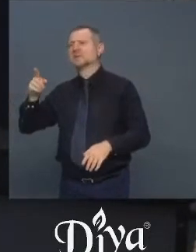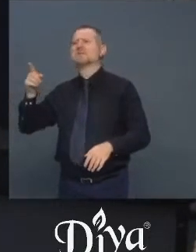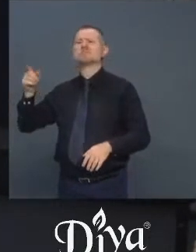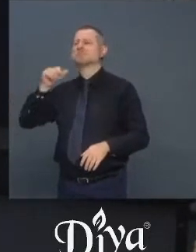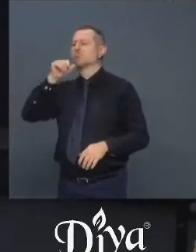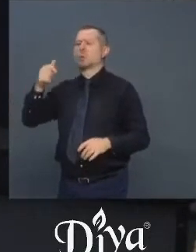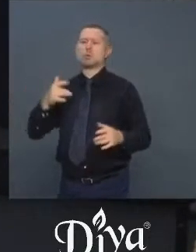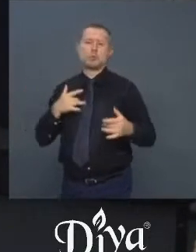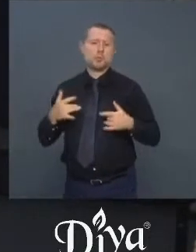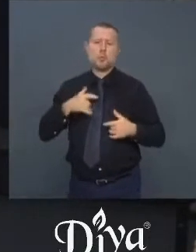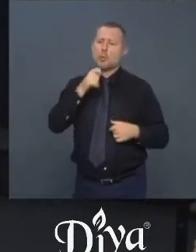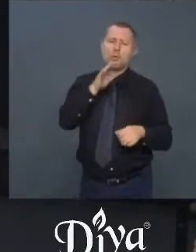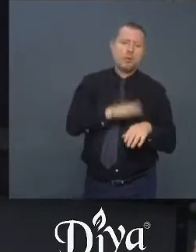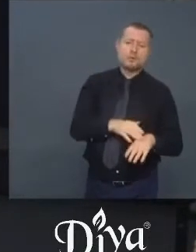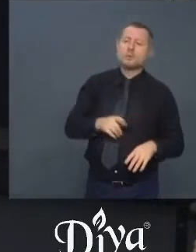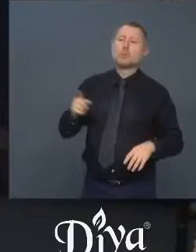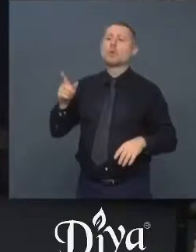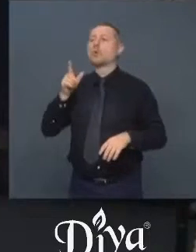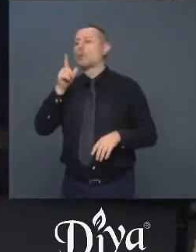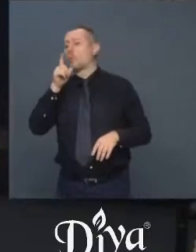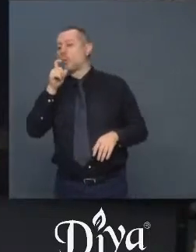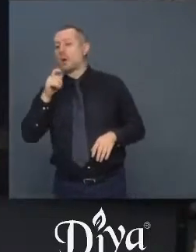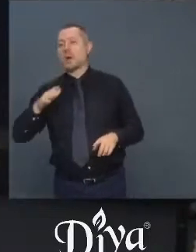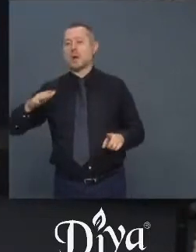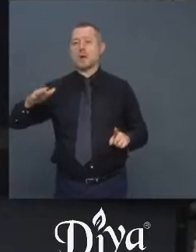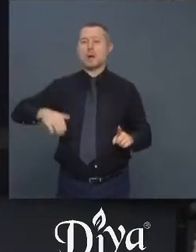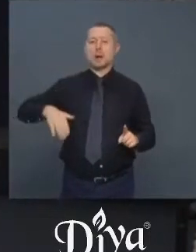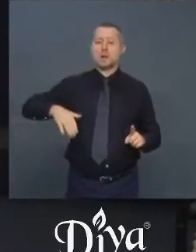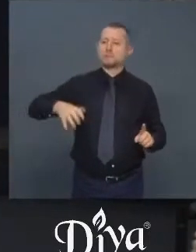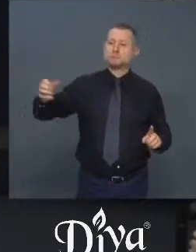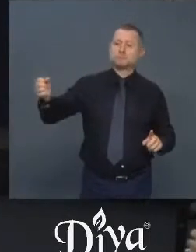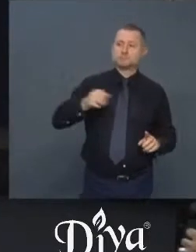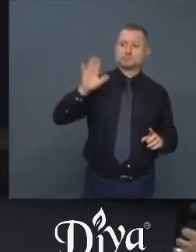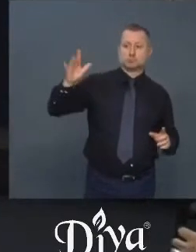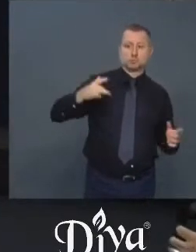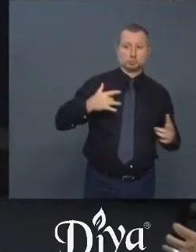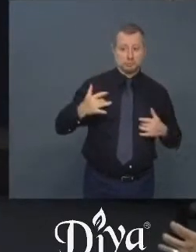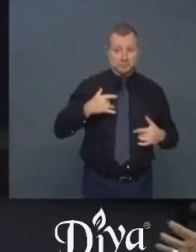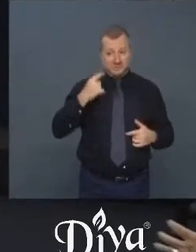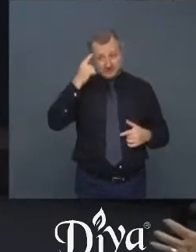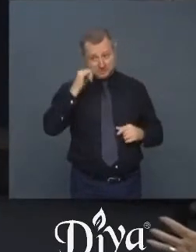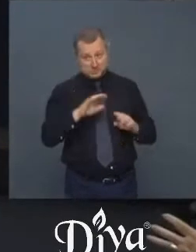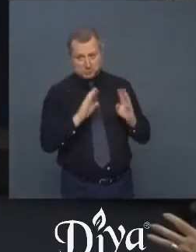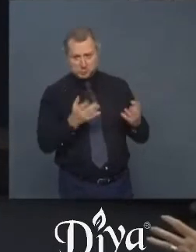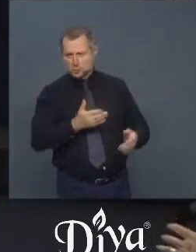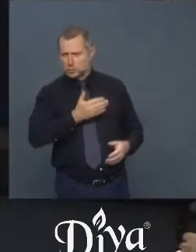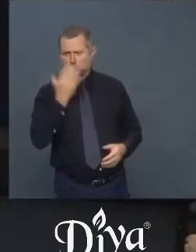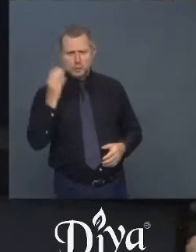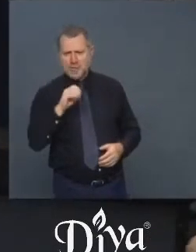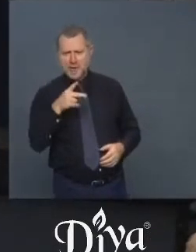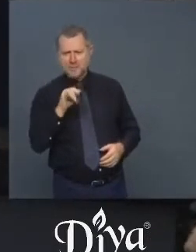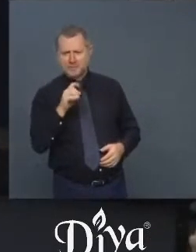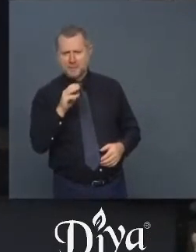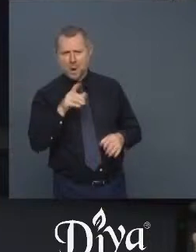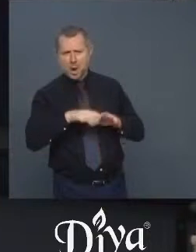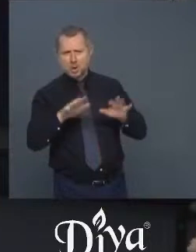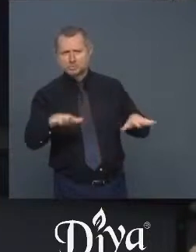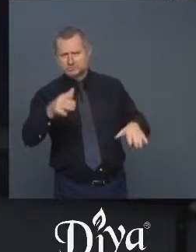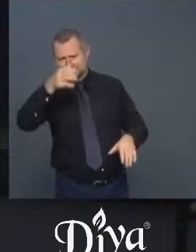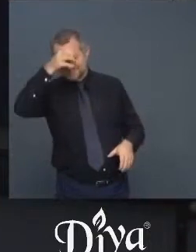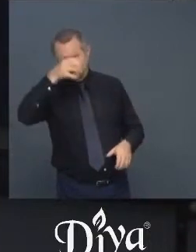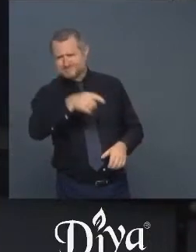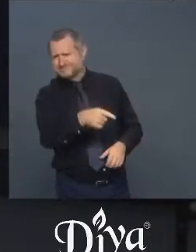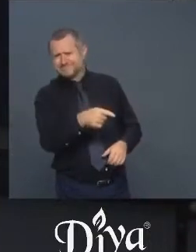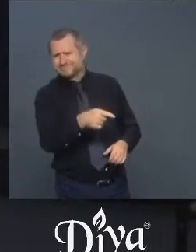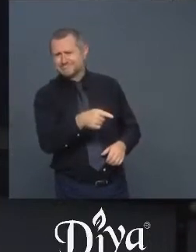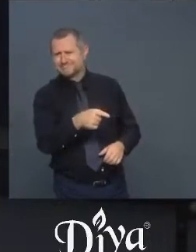even think there is an epidemiologist on this distribution committee, and again, there's not really anybody whose background suggests a familiarity with